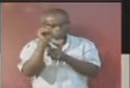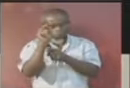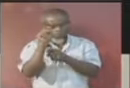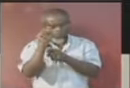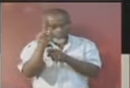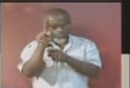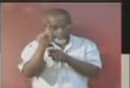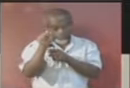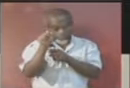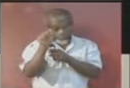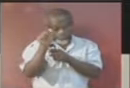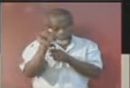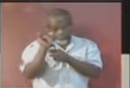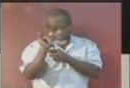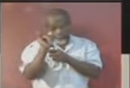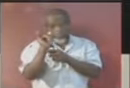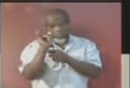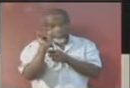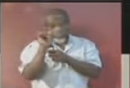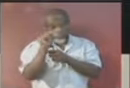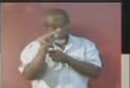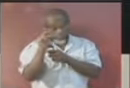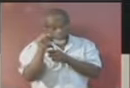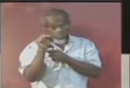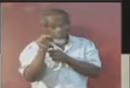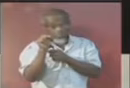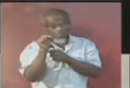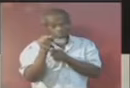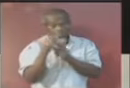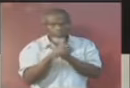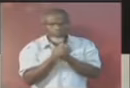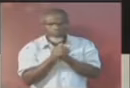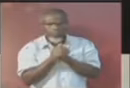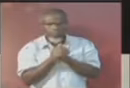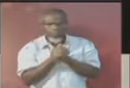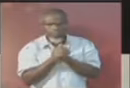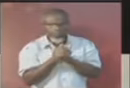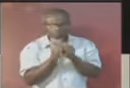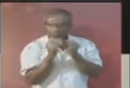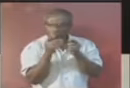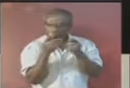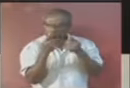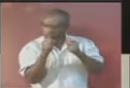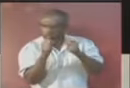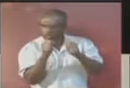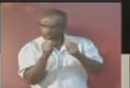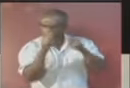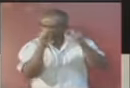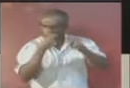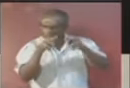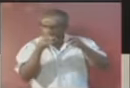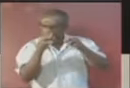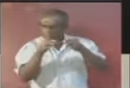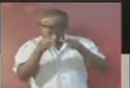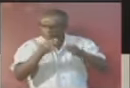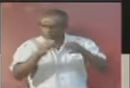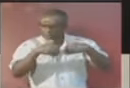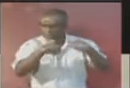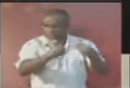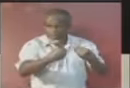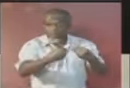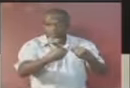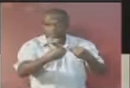certain parts of China, they've been experimenting with giving 3 doses of the Sinopharm vaccine to